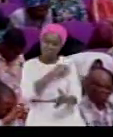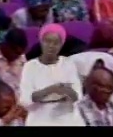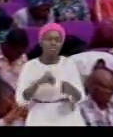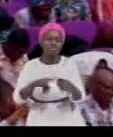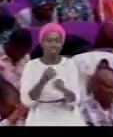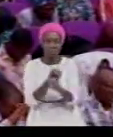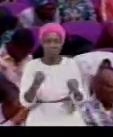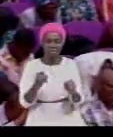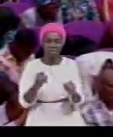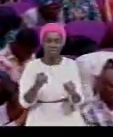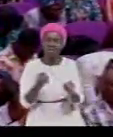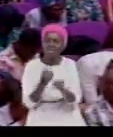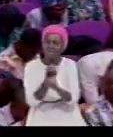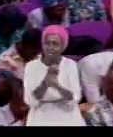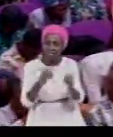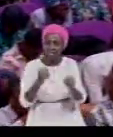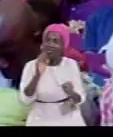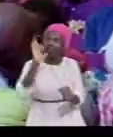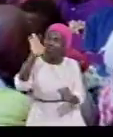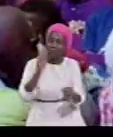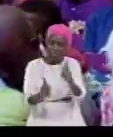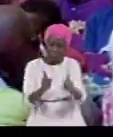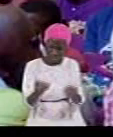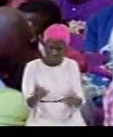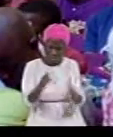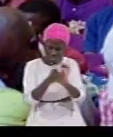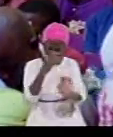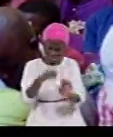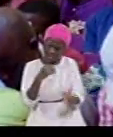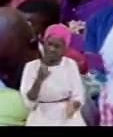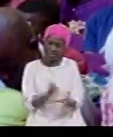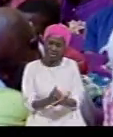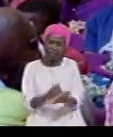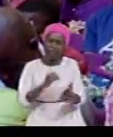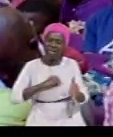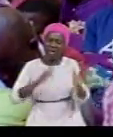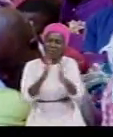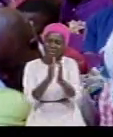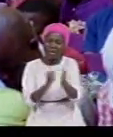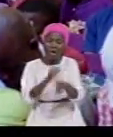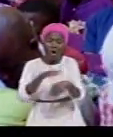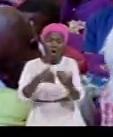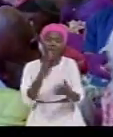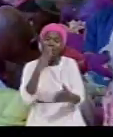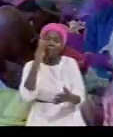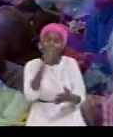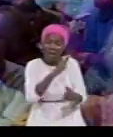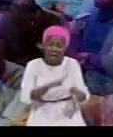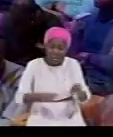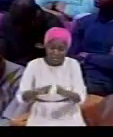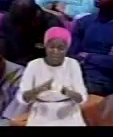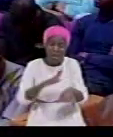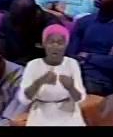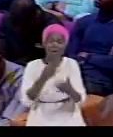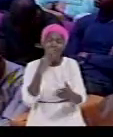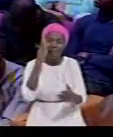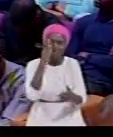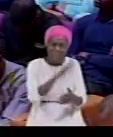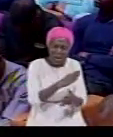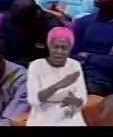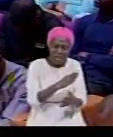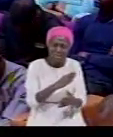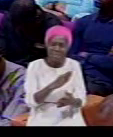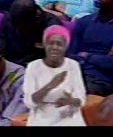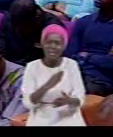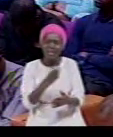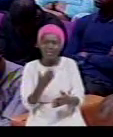people in Jesus' name. And I pray that all the bad habits of the past, all the evil things of the past,